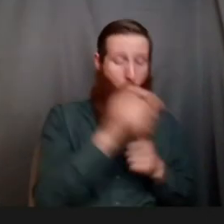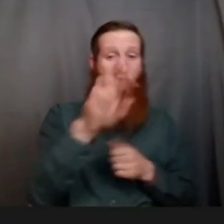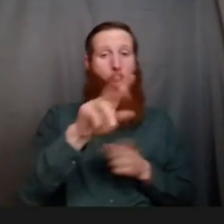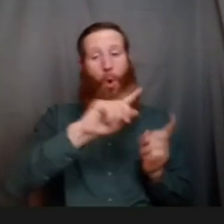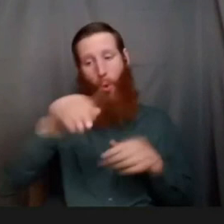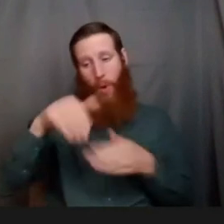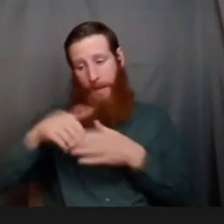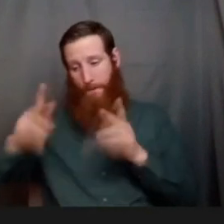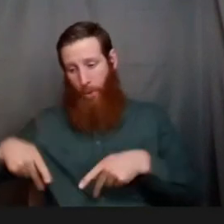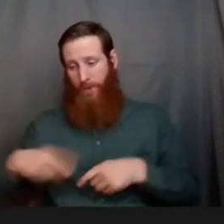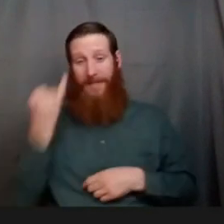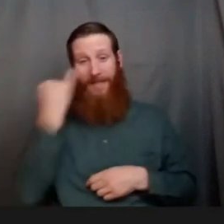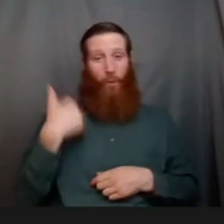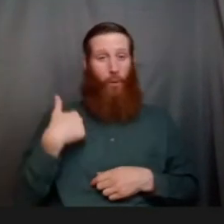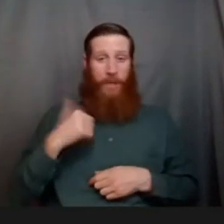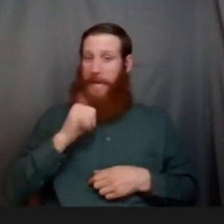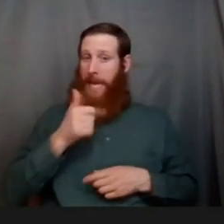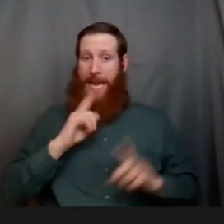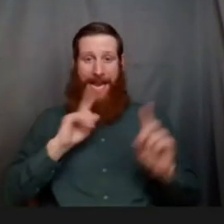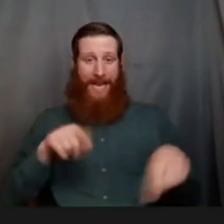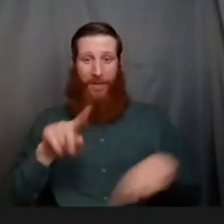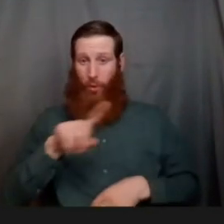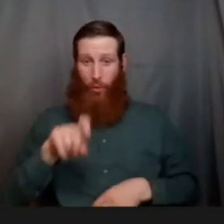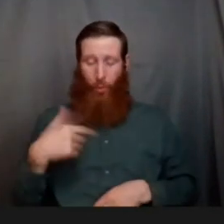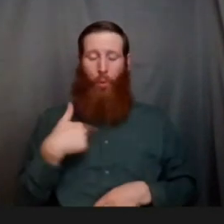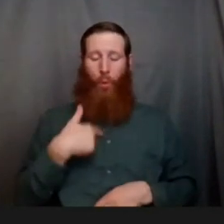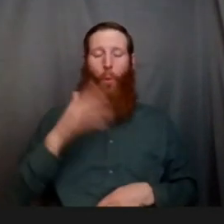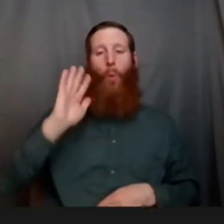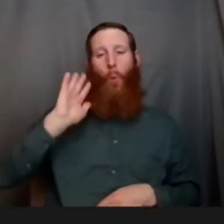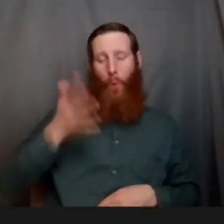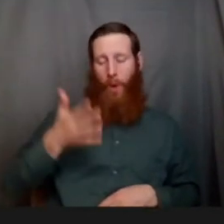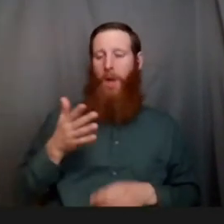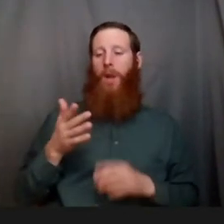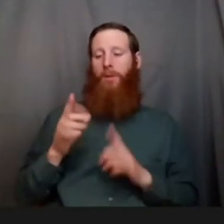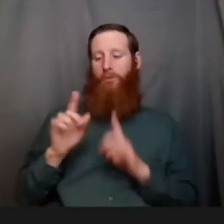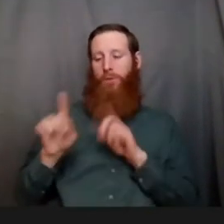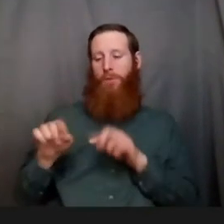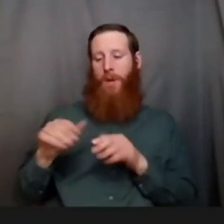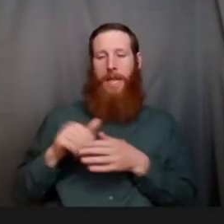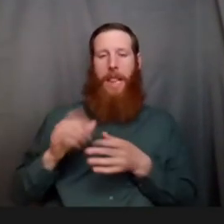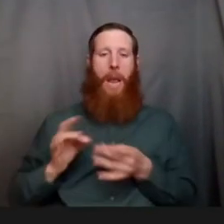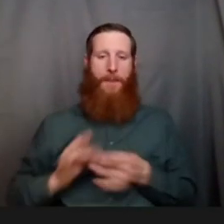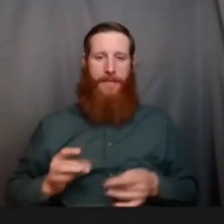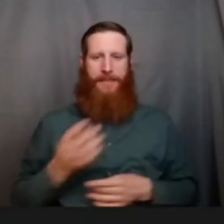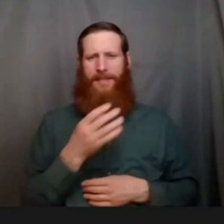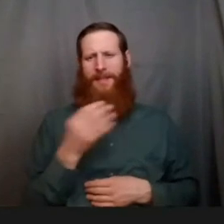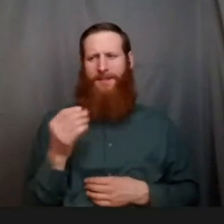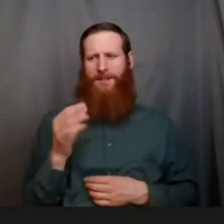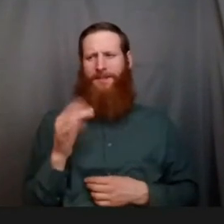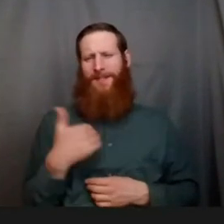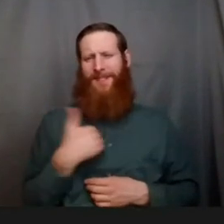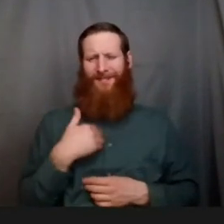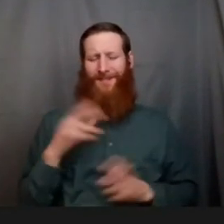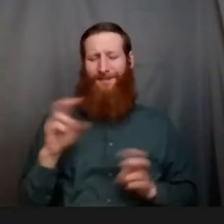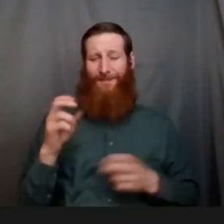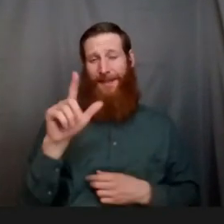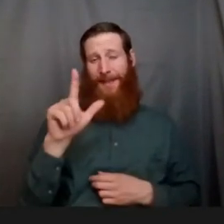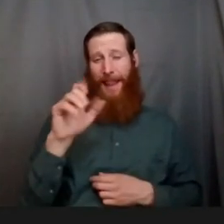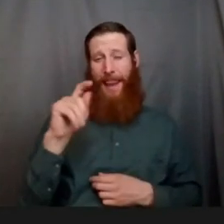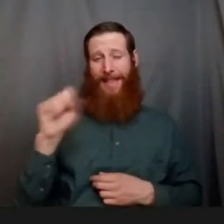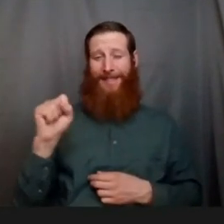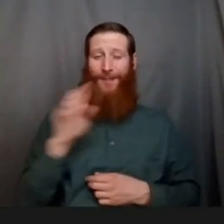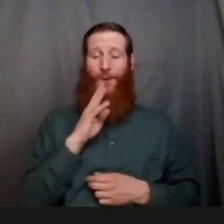to today, we will respond to them in the comments. And again, I talked about there's a Let's Talk. You can go